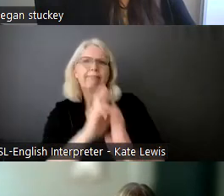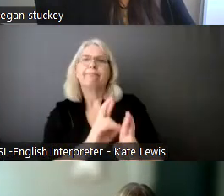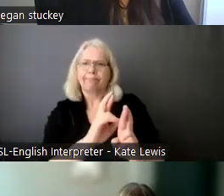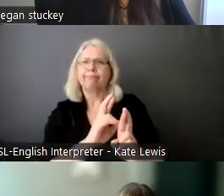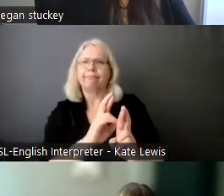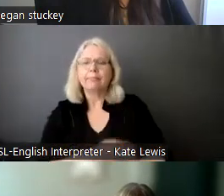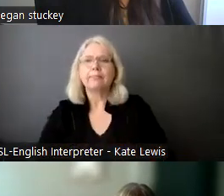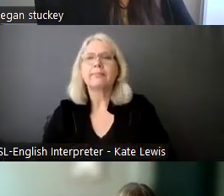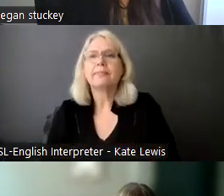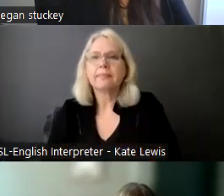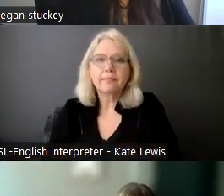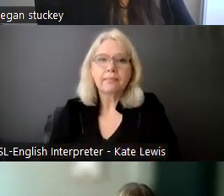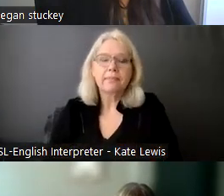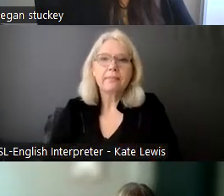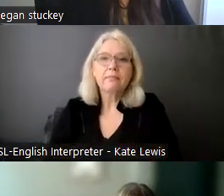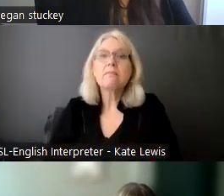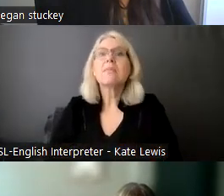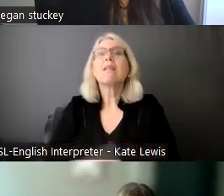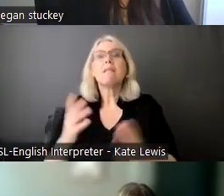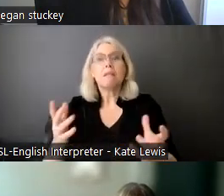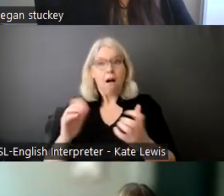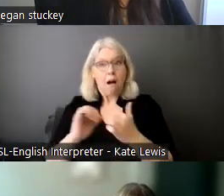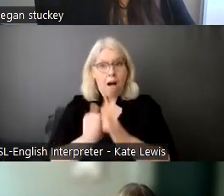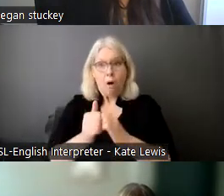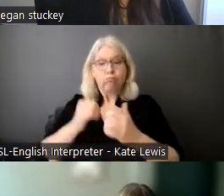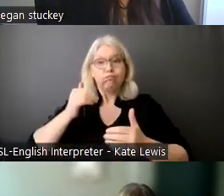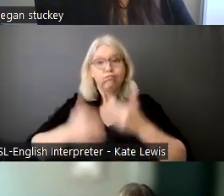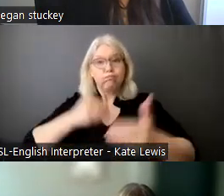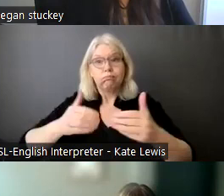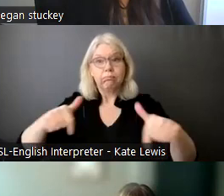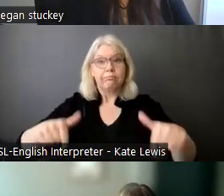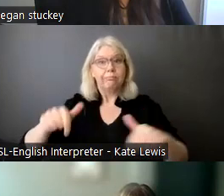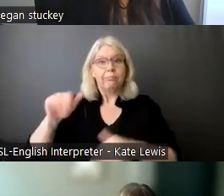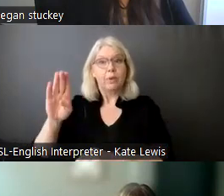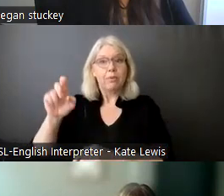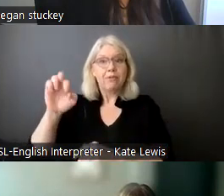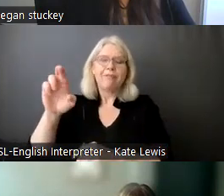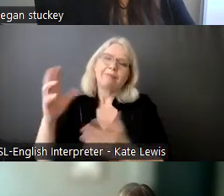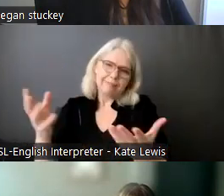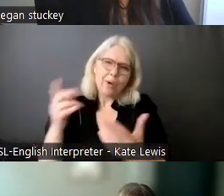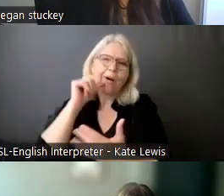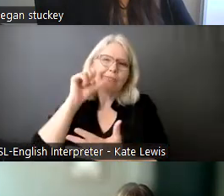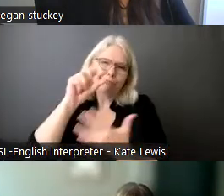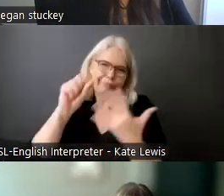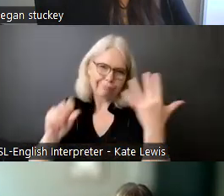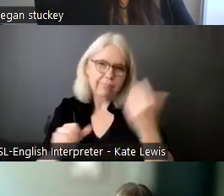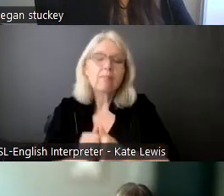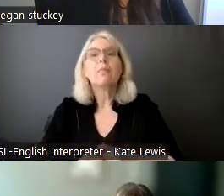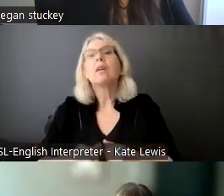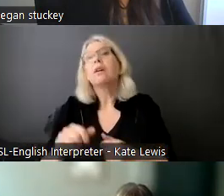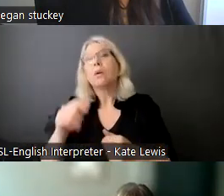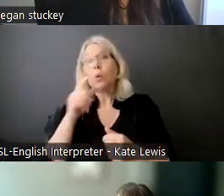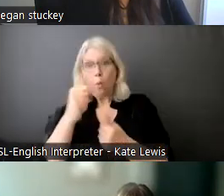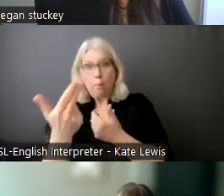And a little bit for our webinar housekeeping, as always, all our attendees are muted during the webinar, and as well